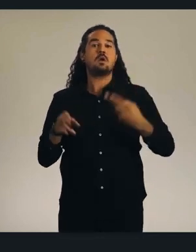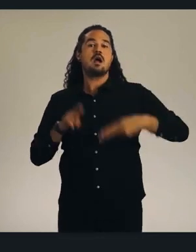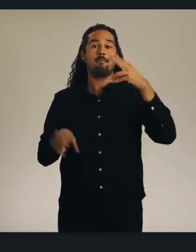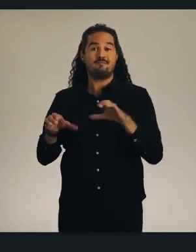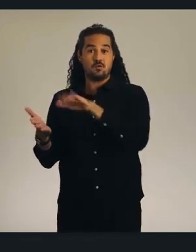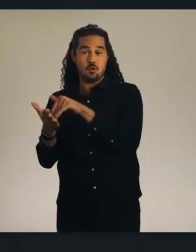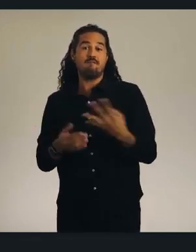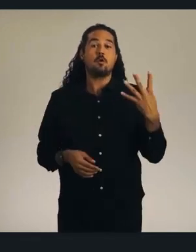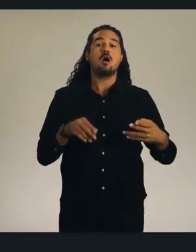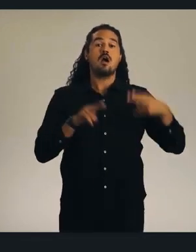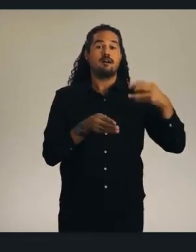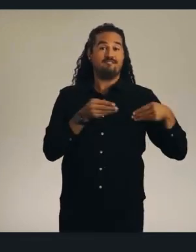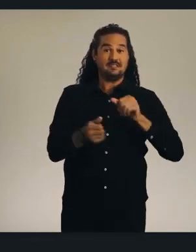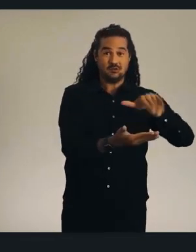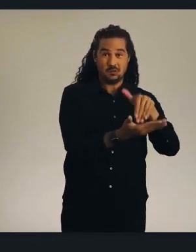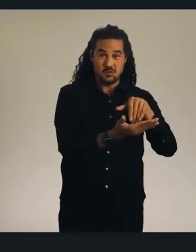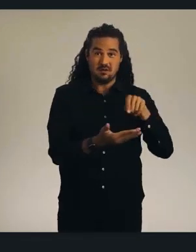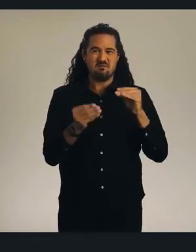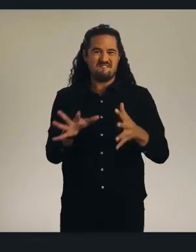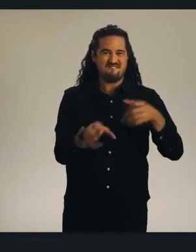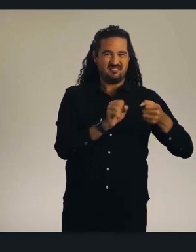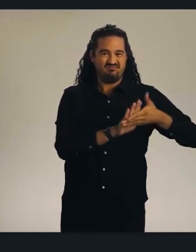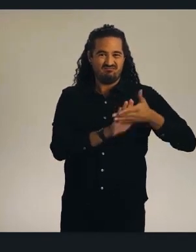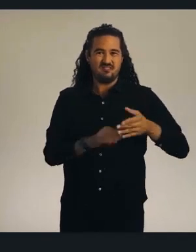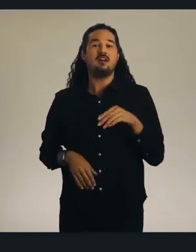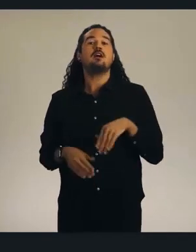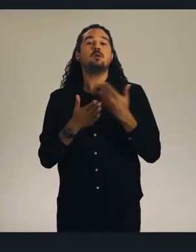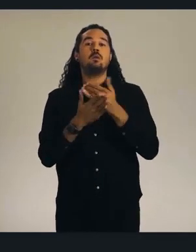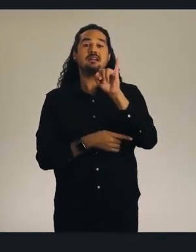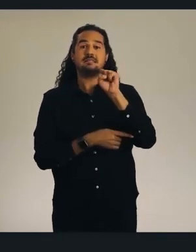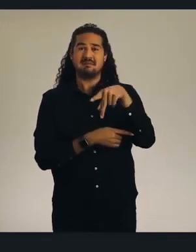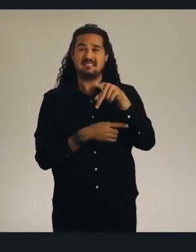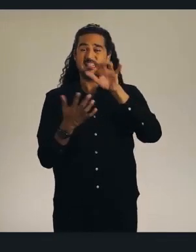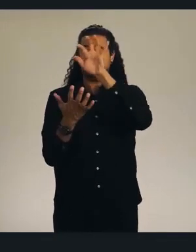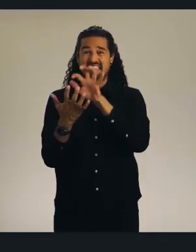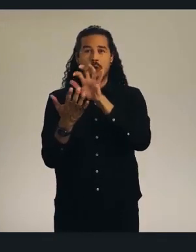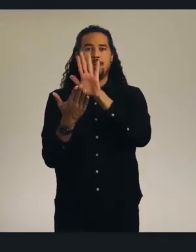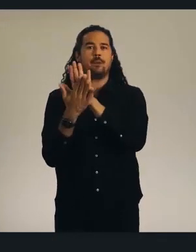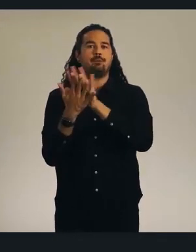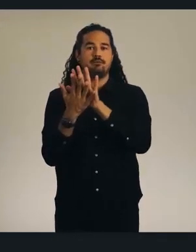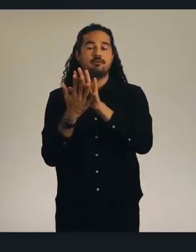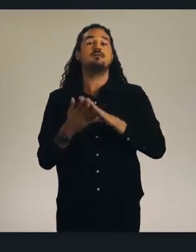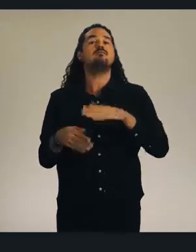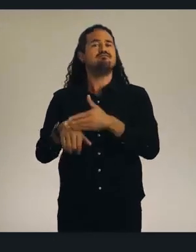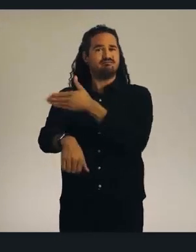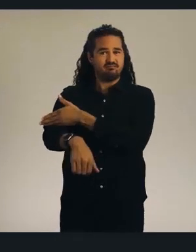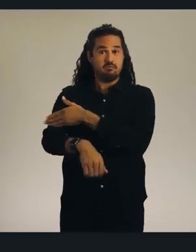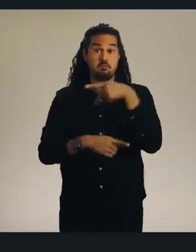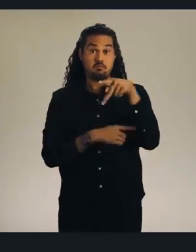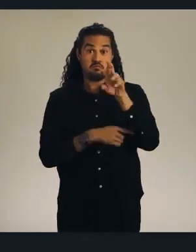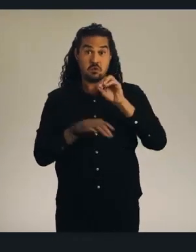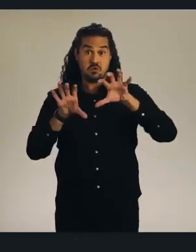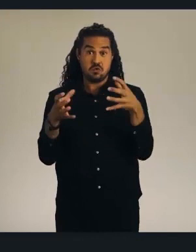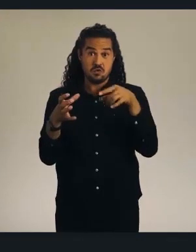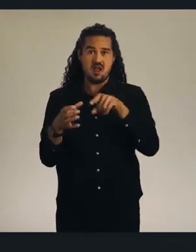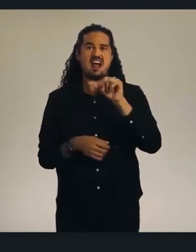neural engine, as well as our new ISP, which provides improved noise reduction and tone mapping. And for these Pro models, A15 Bionic includes our most powerful graphics ever with a new